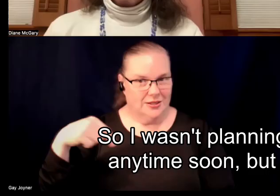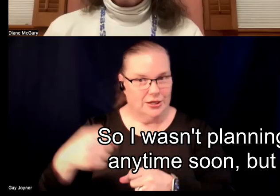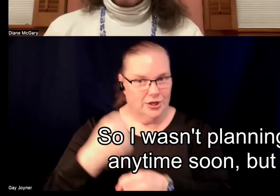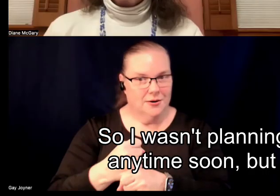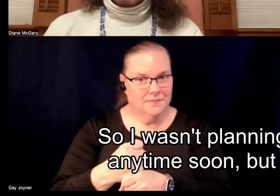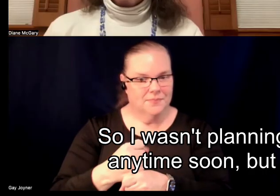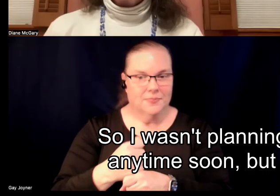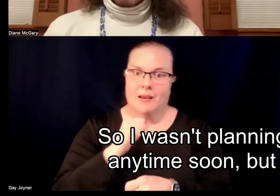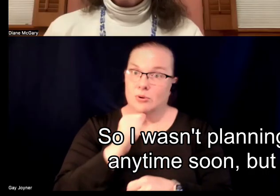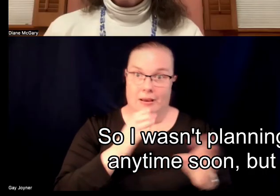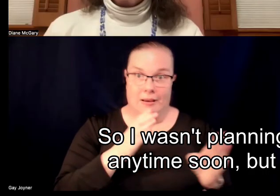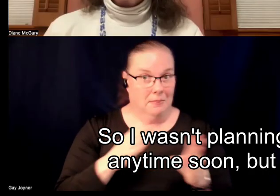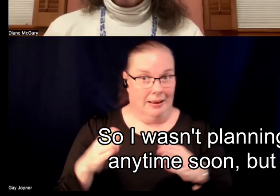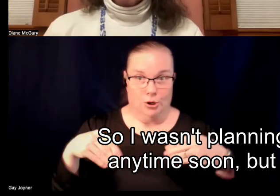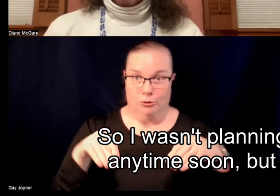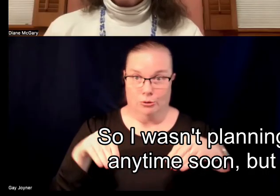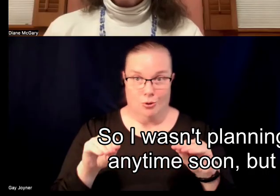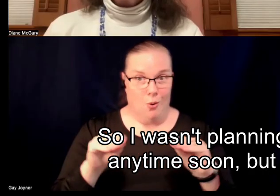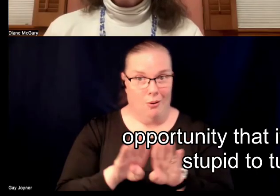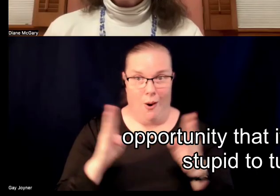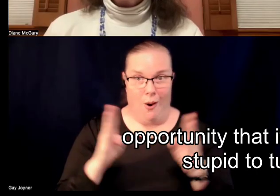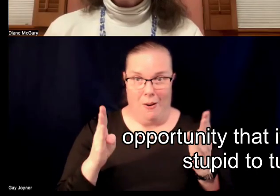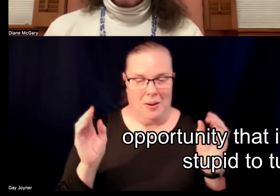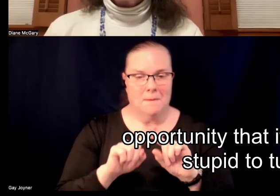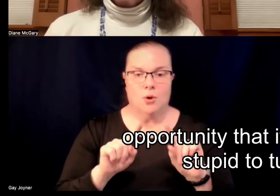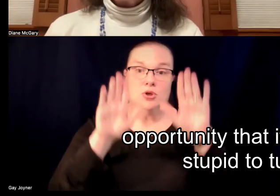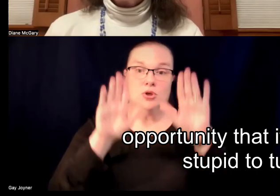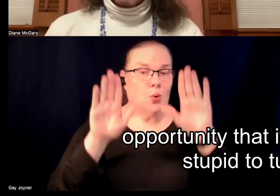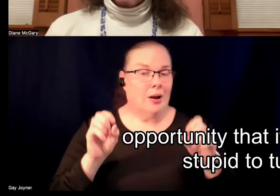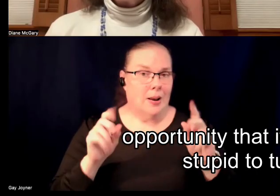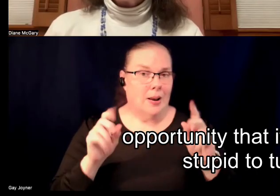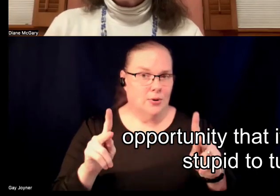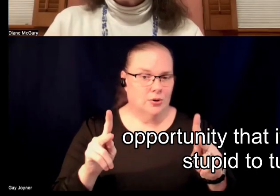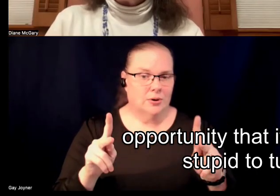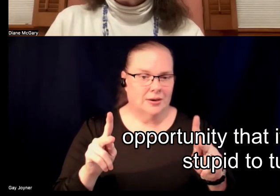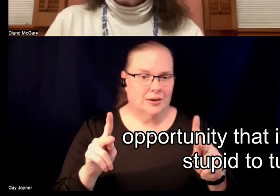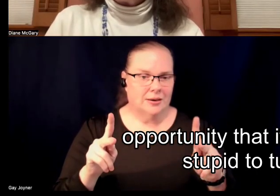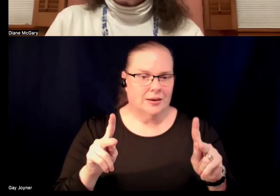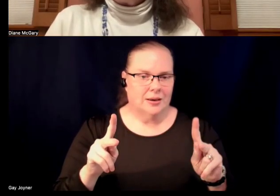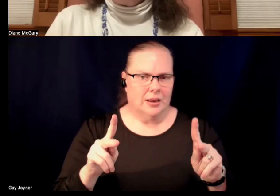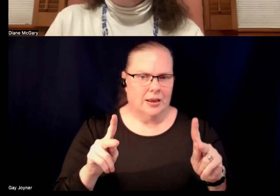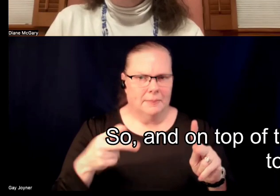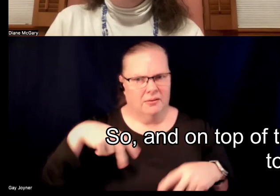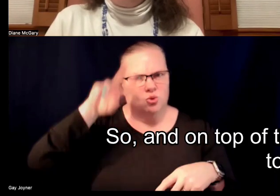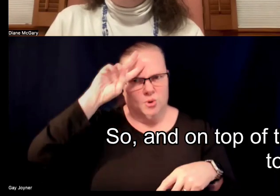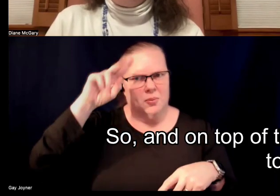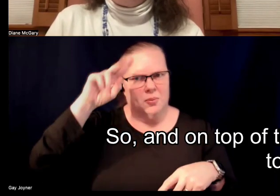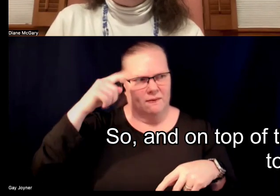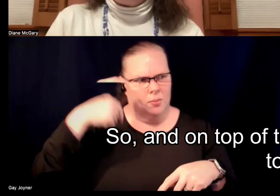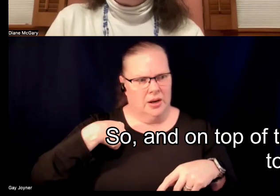wasn't planning on opening a store anytime soon, but it was such a great opportunity that it would be kind of stupid to turn it down.